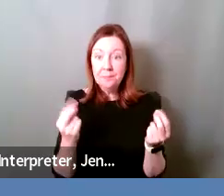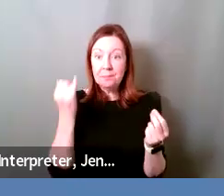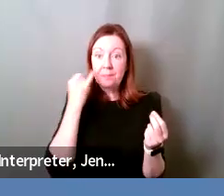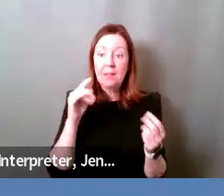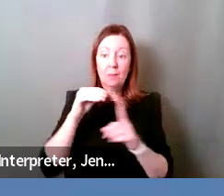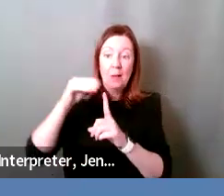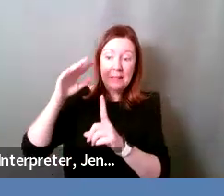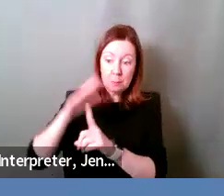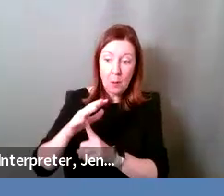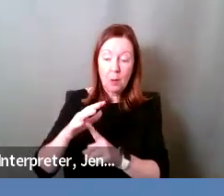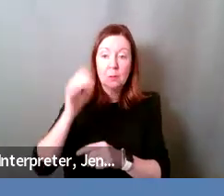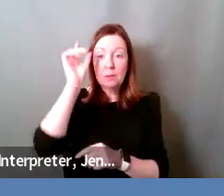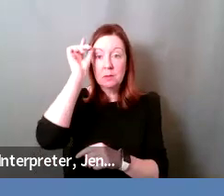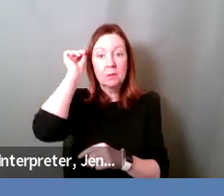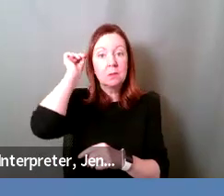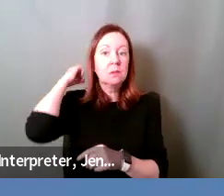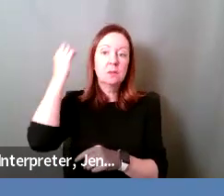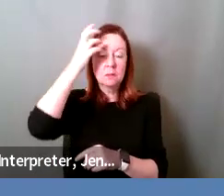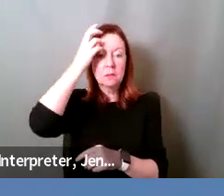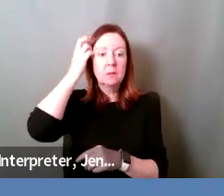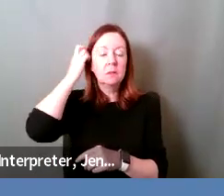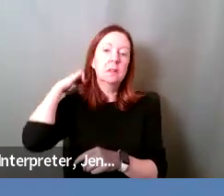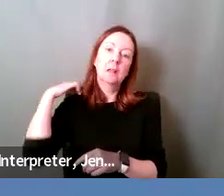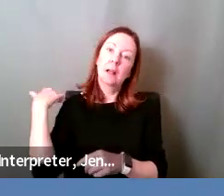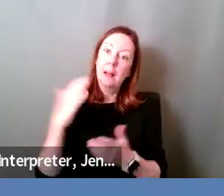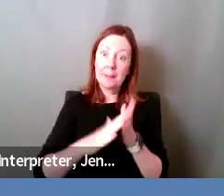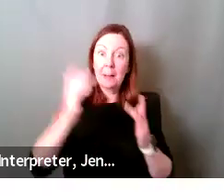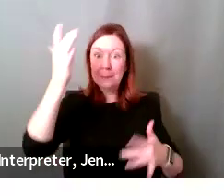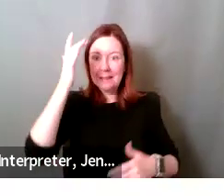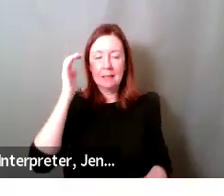are exposed to one of these respiratory viruses and get sick.